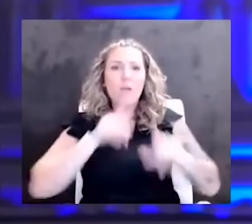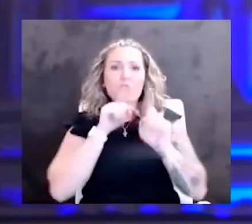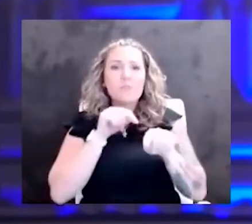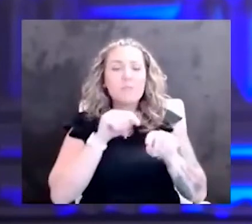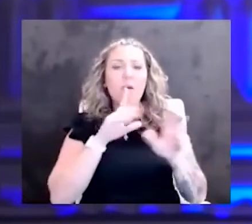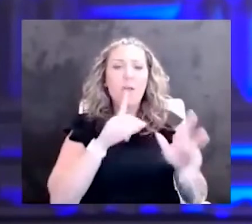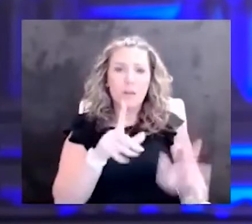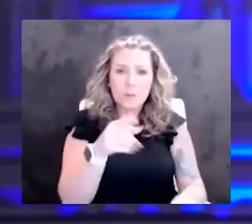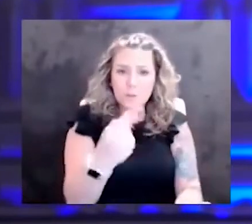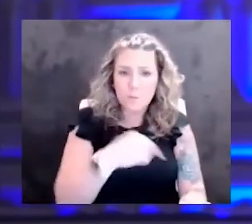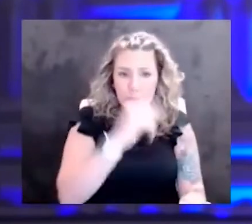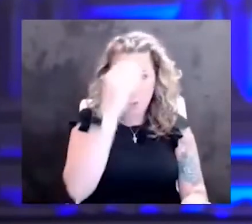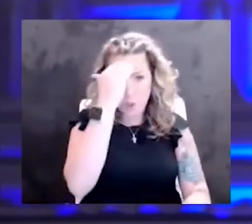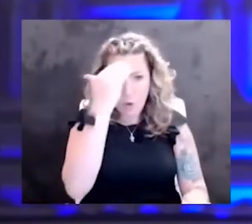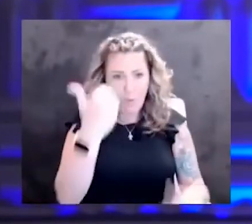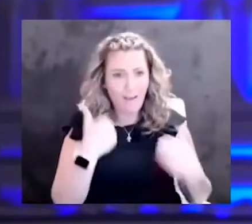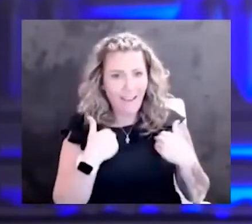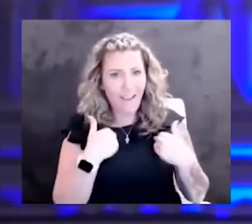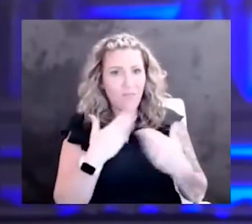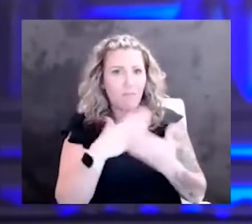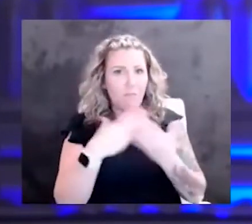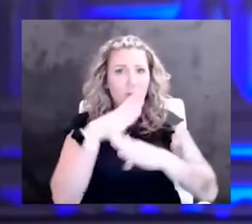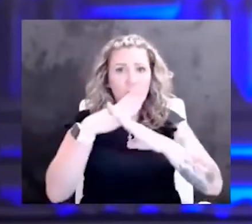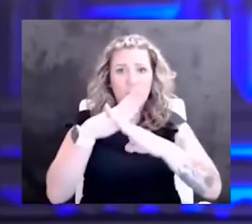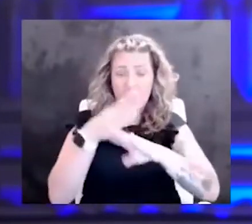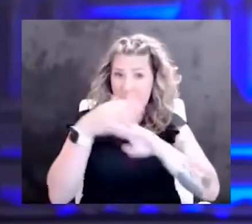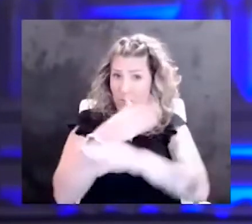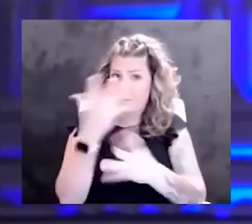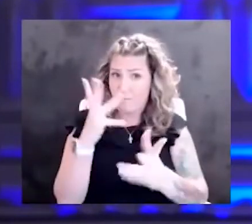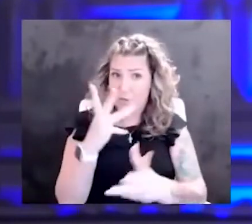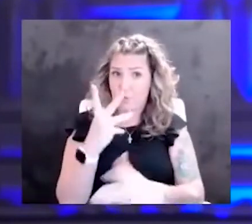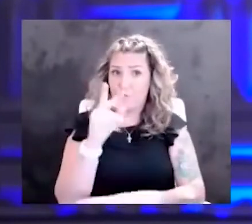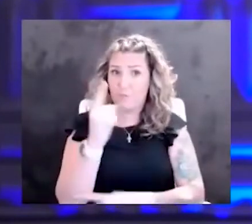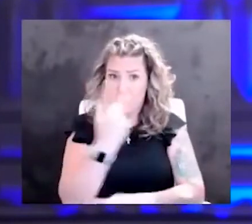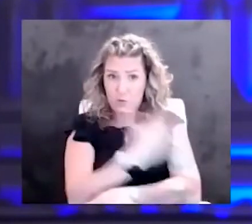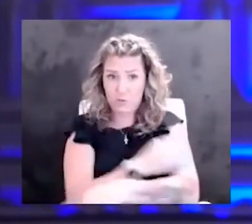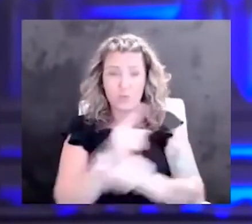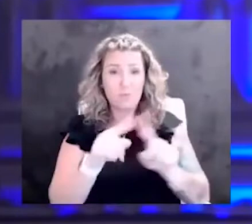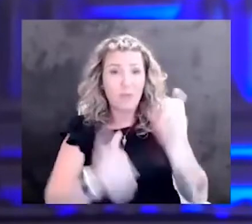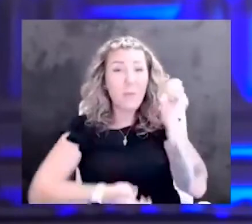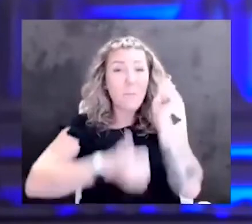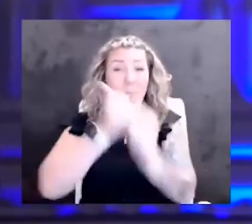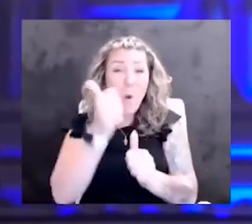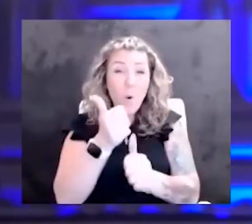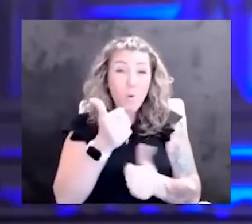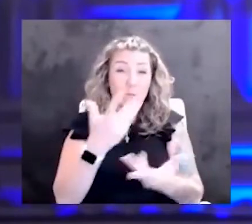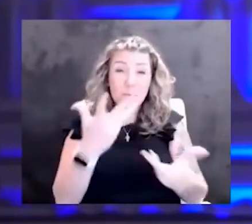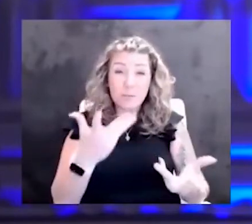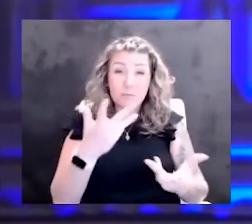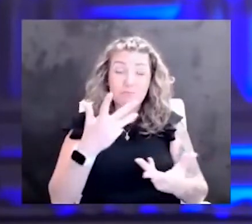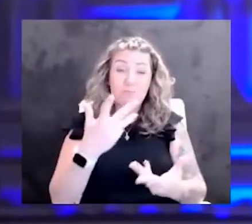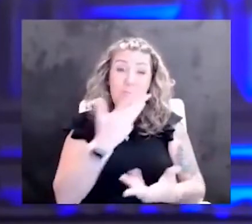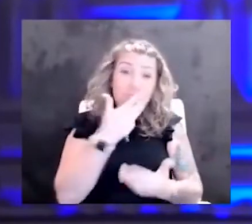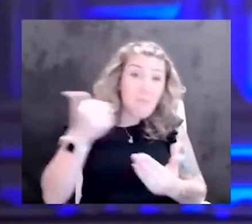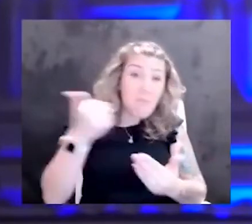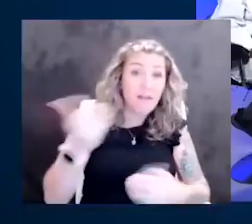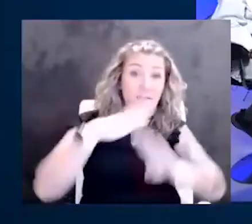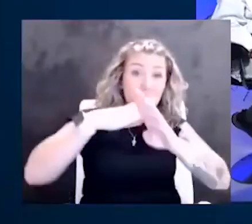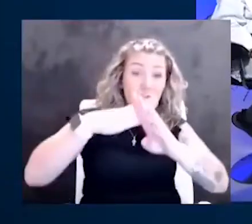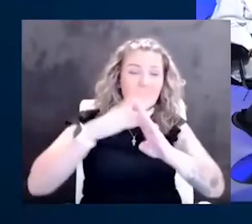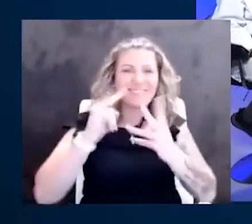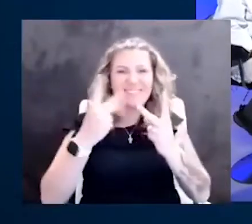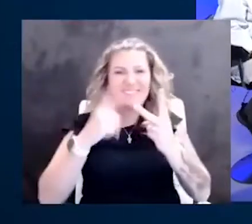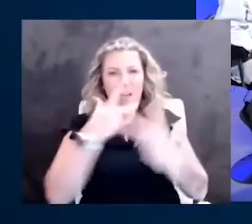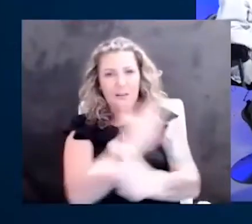have some partial immunity after that first dose, but really to gain the most benefit, it's really getting that second dose. And a lot of